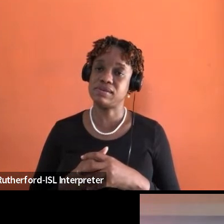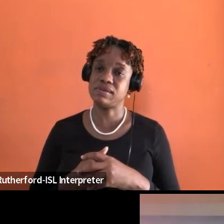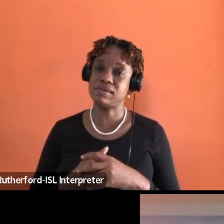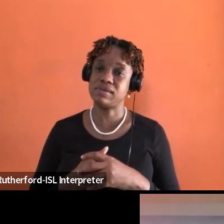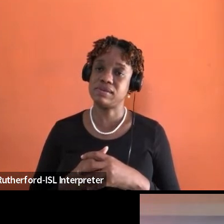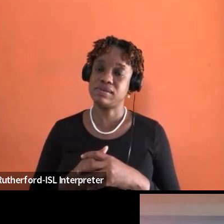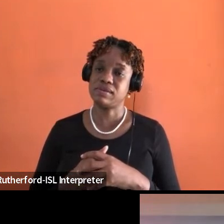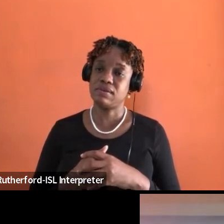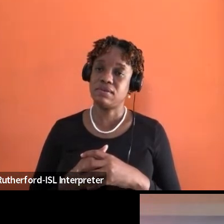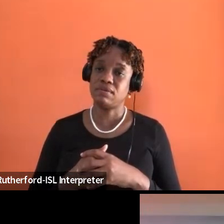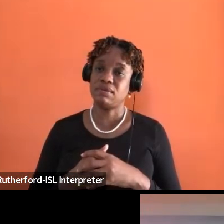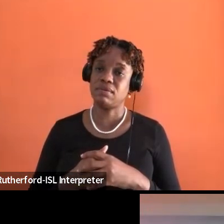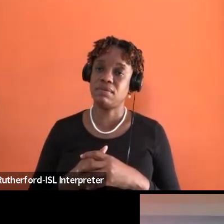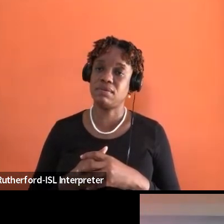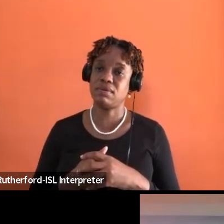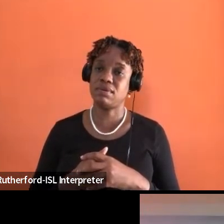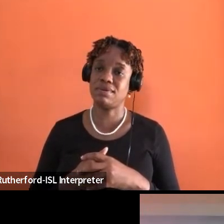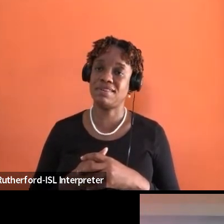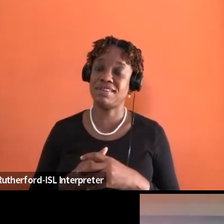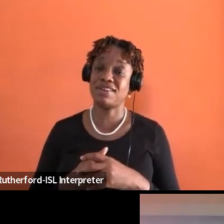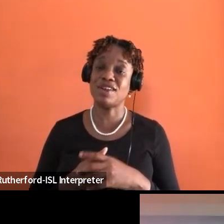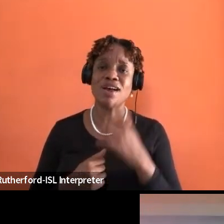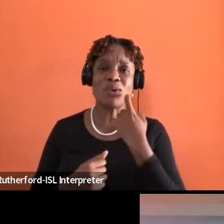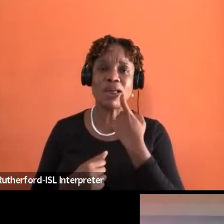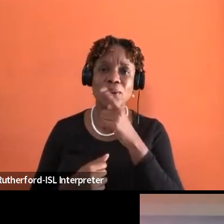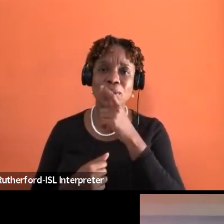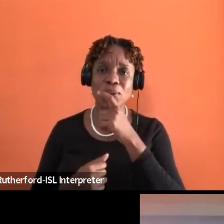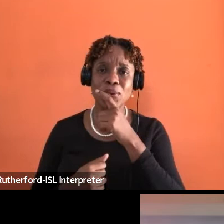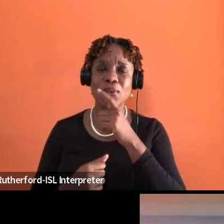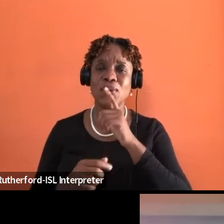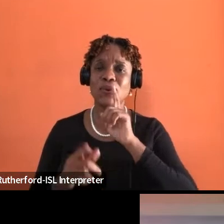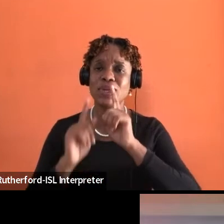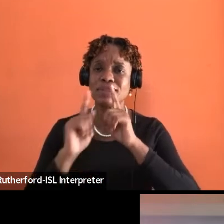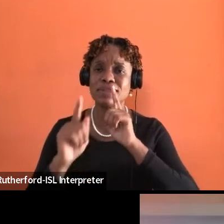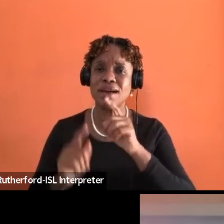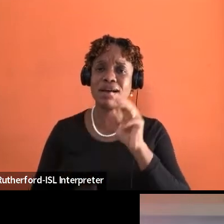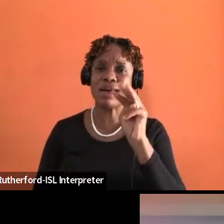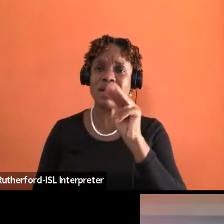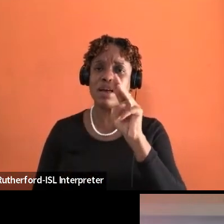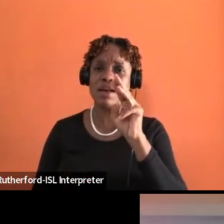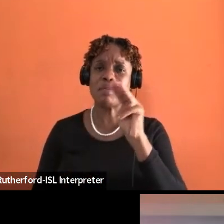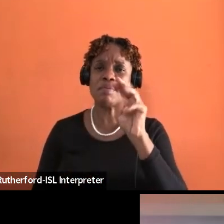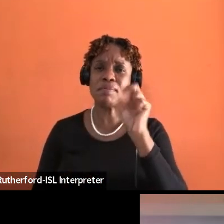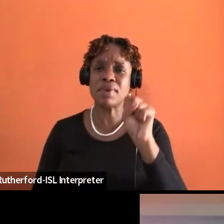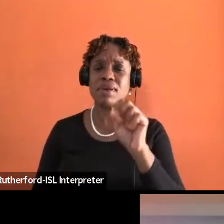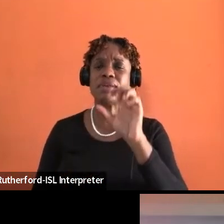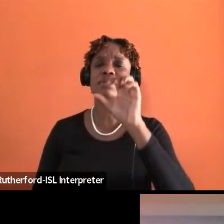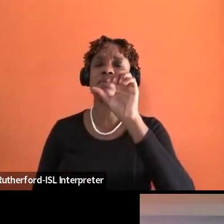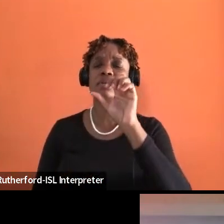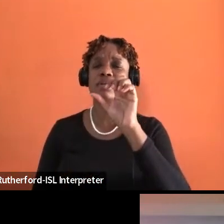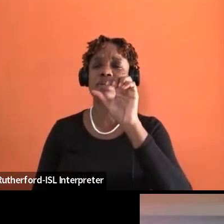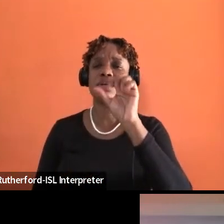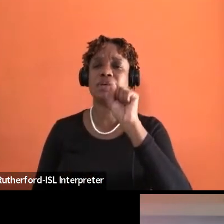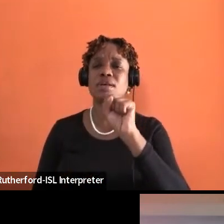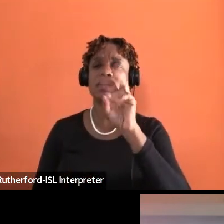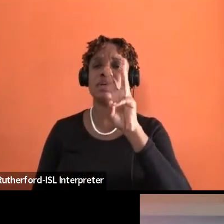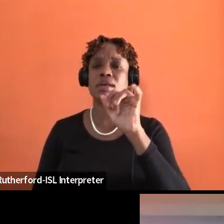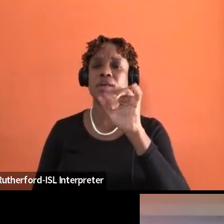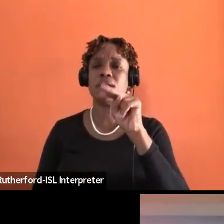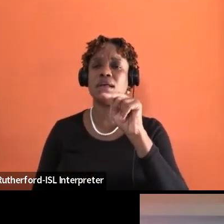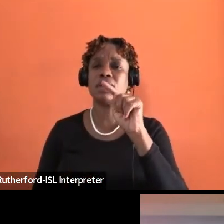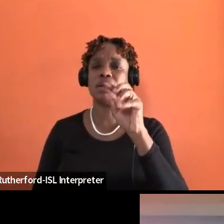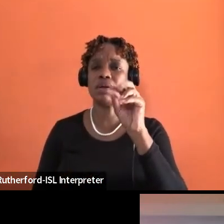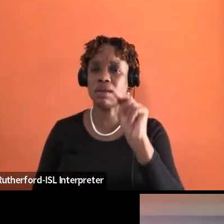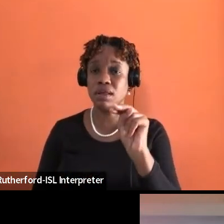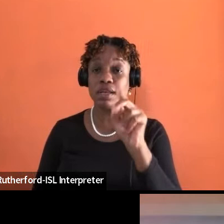with the person who spoke earlier, I think it was Miss Swinton, about her creativity and what it is that